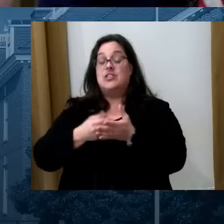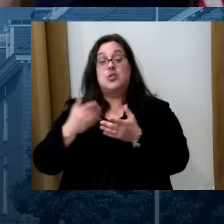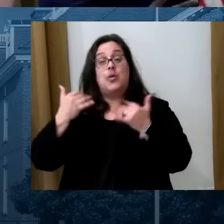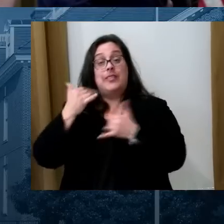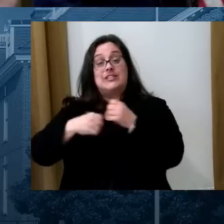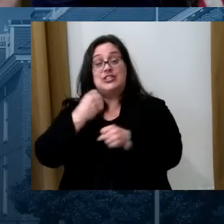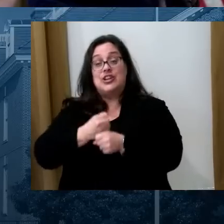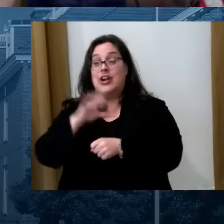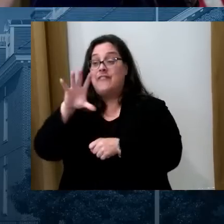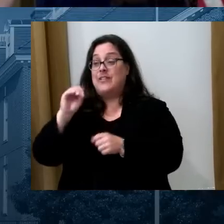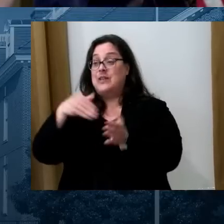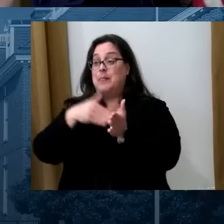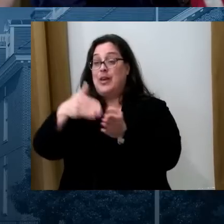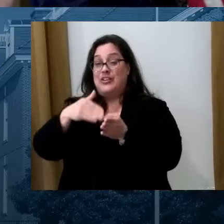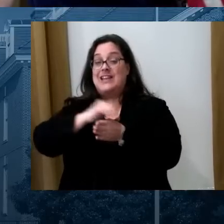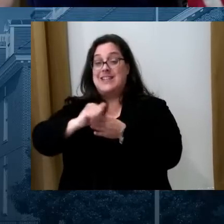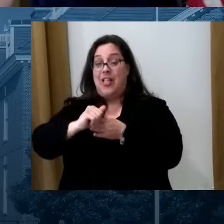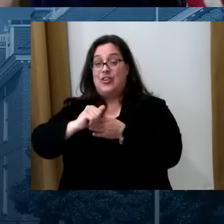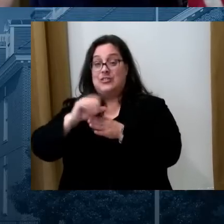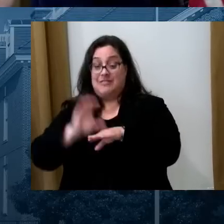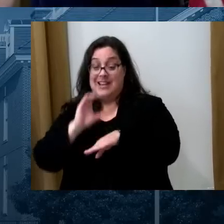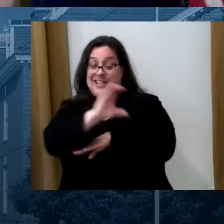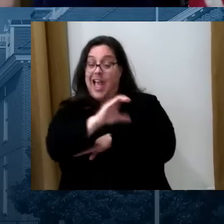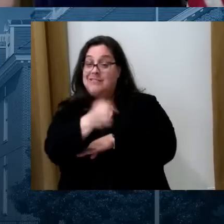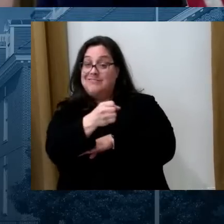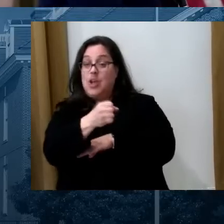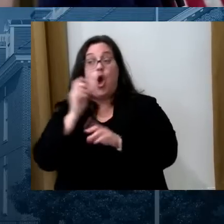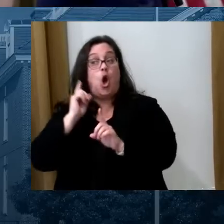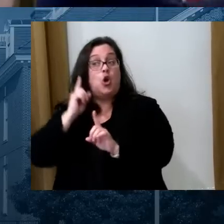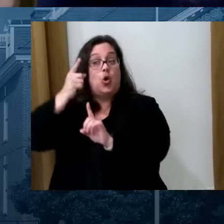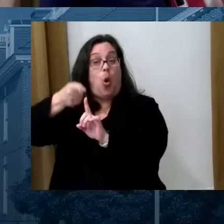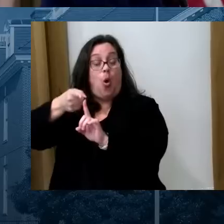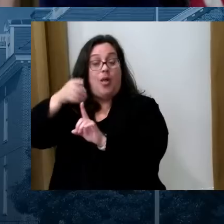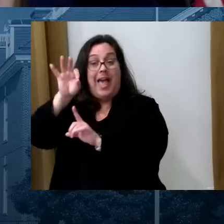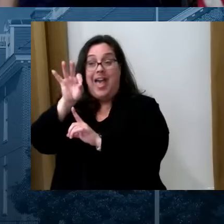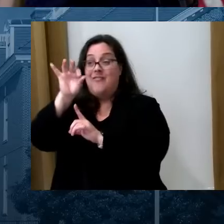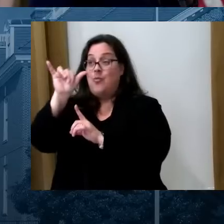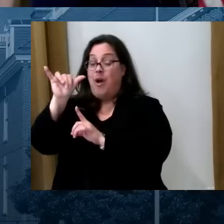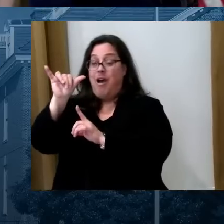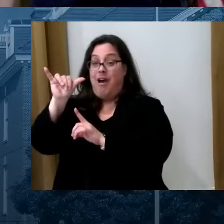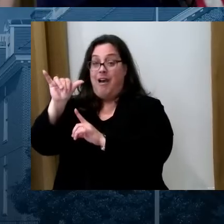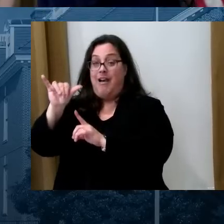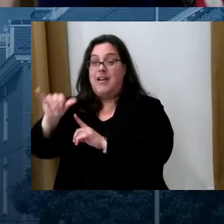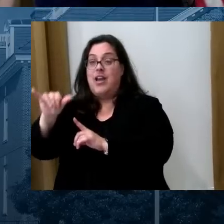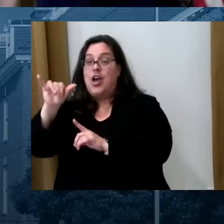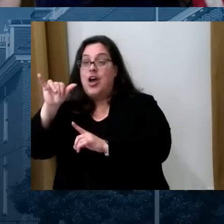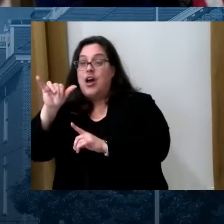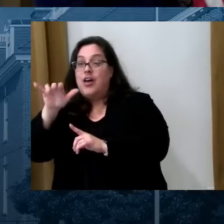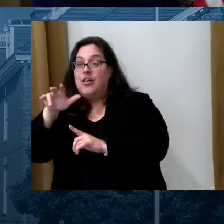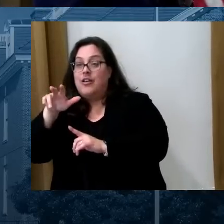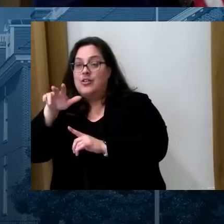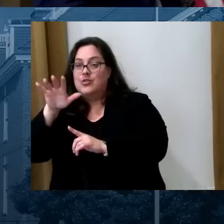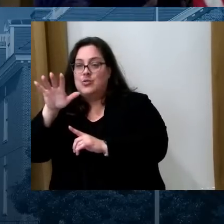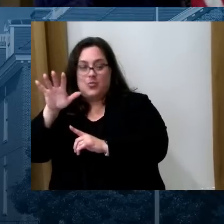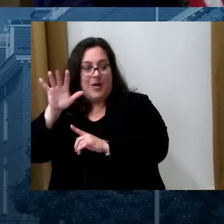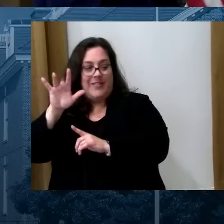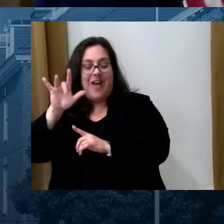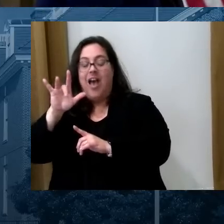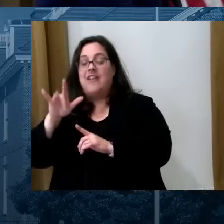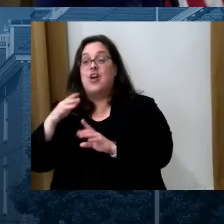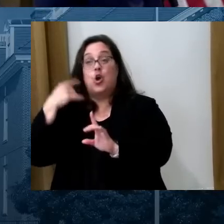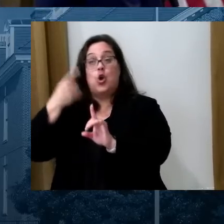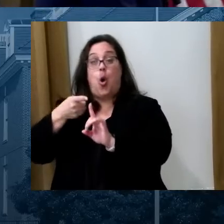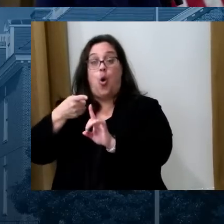million. The goal is to get to $60 million by FY25, and so as you can see, we've been funding that program a little bit ahead